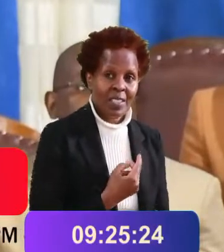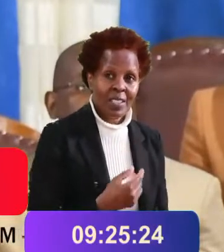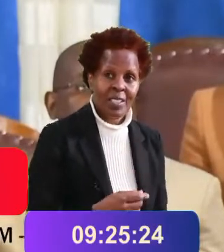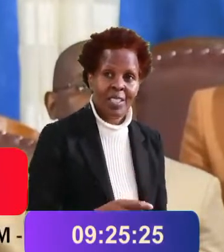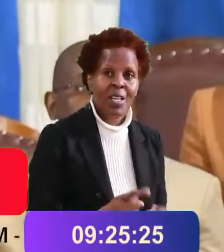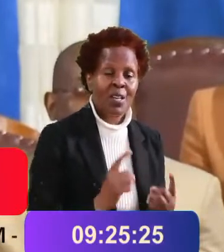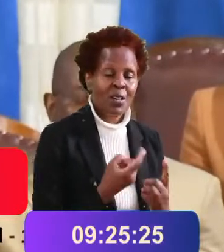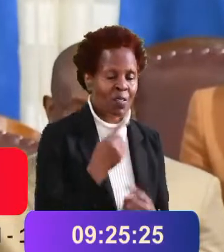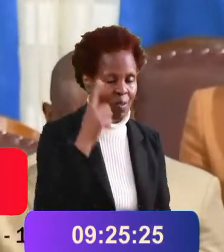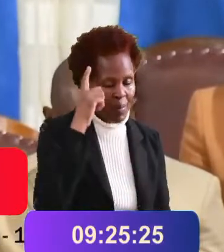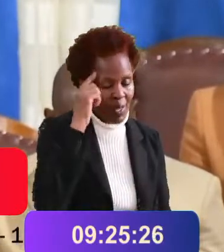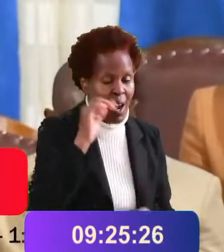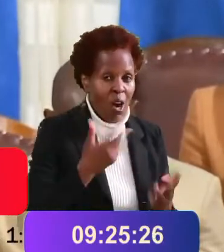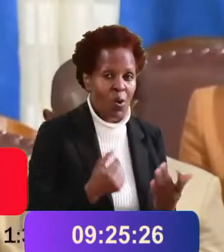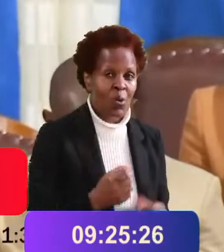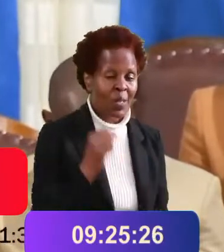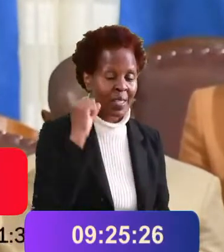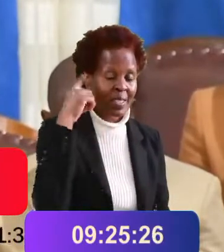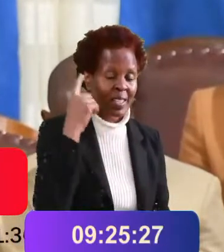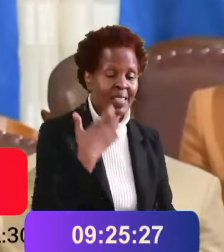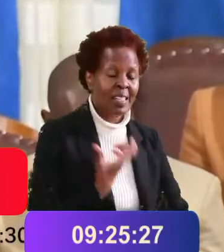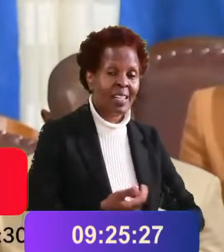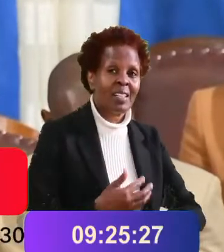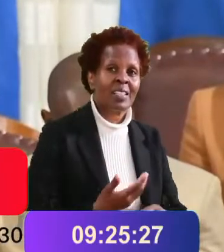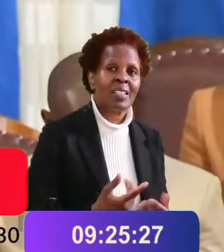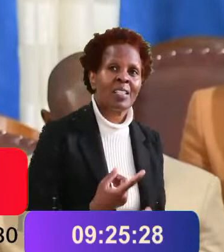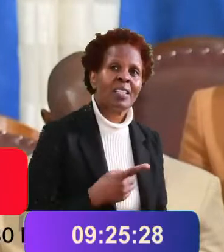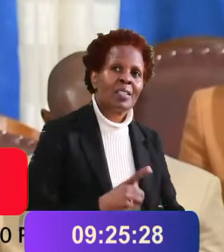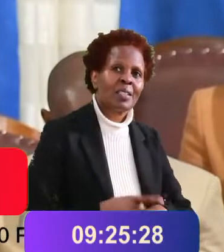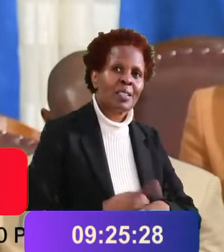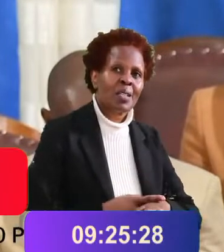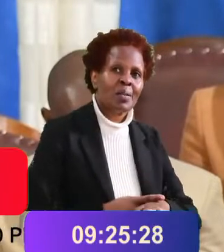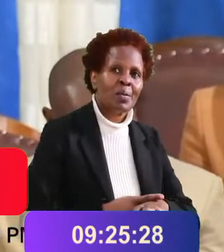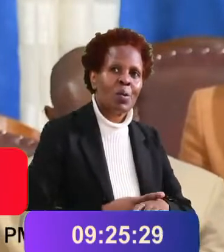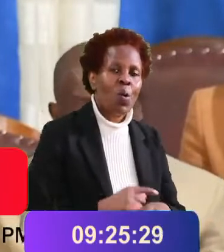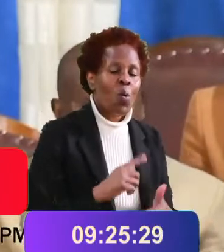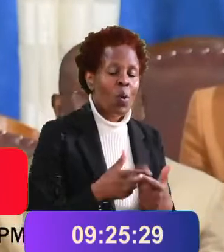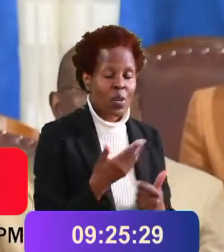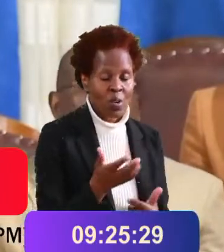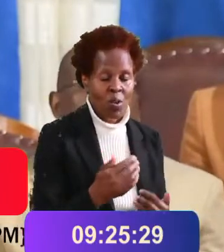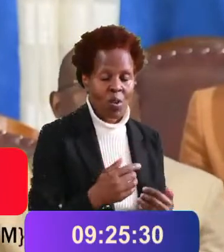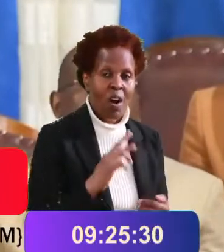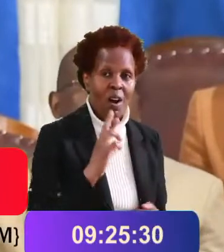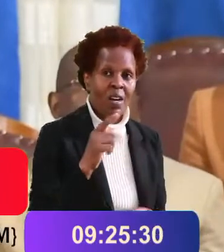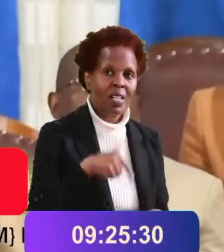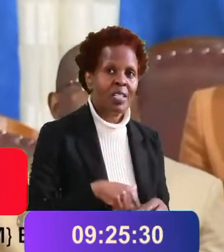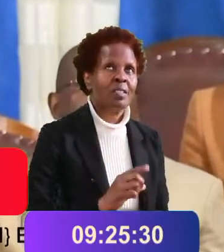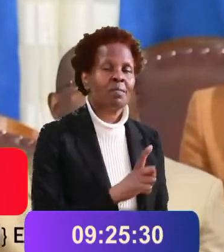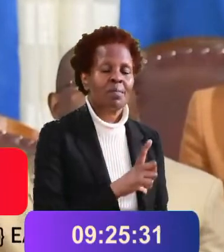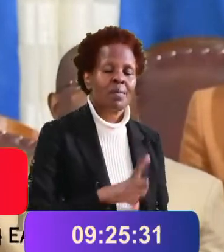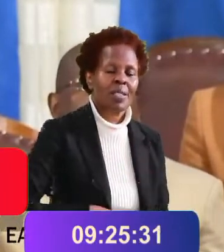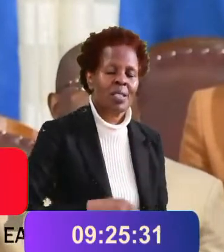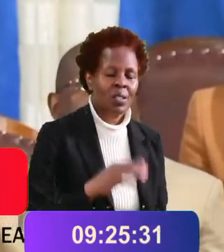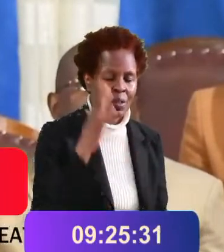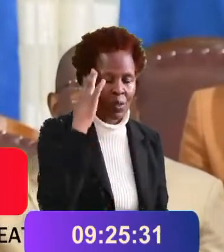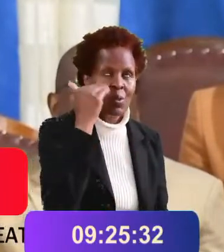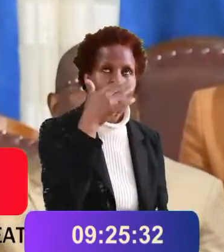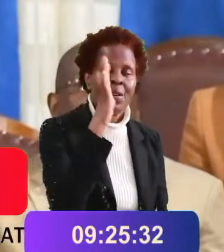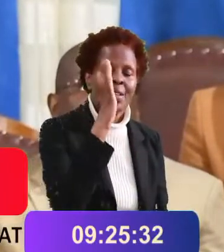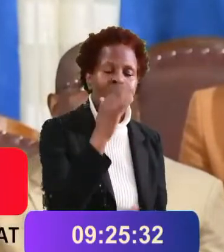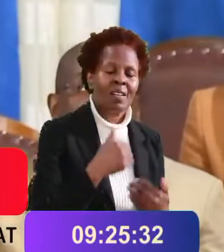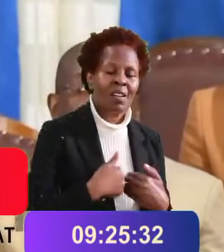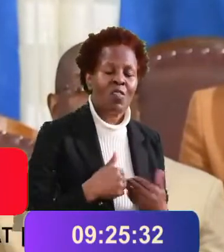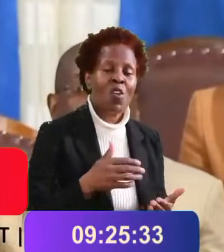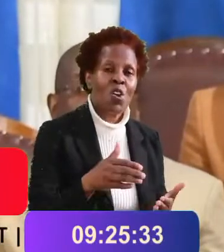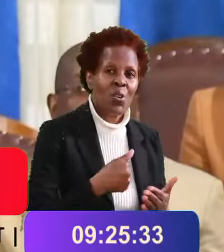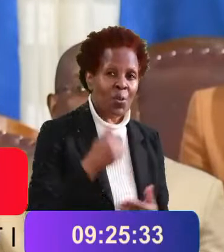way we understand a difficult circumstance, when we are in the Lord, when we have a deep knowledge of God, when you have a new mind,